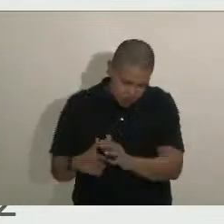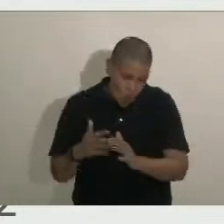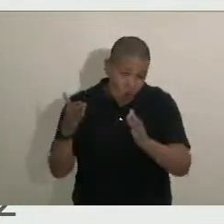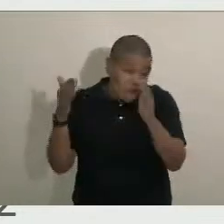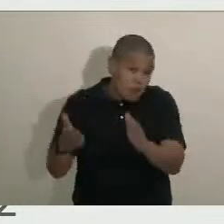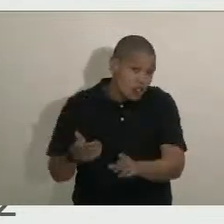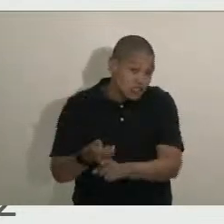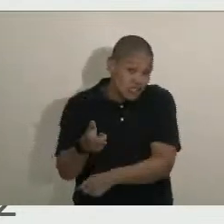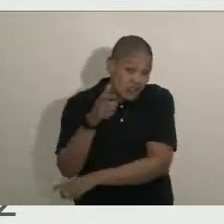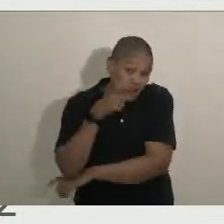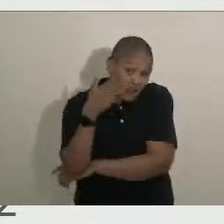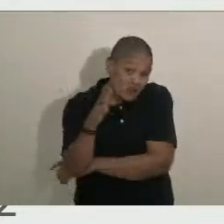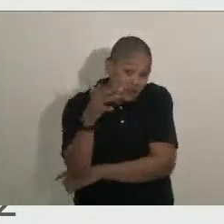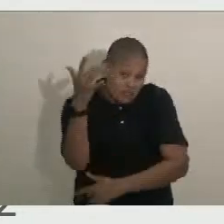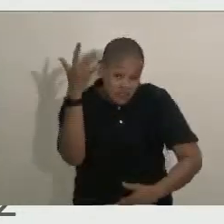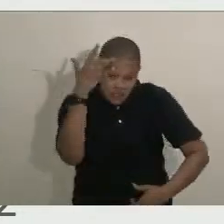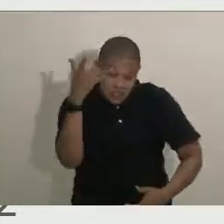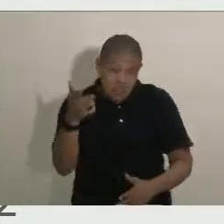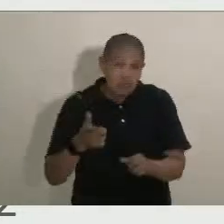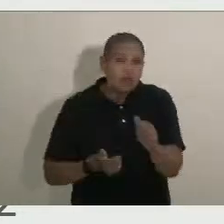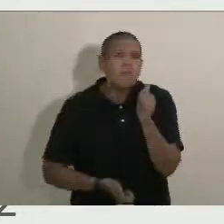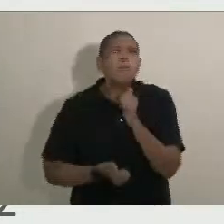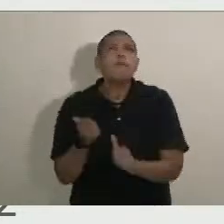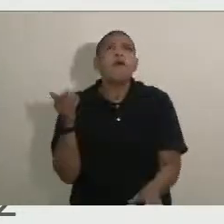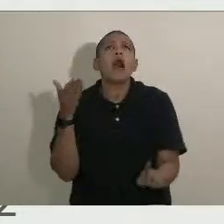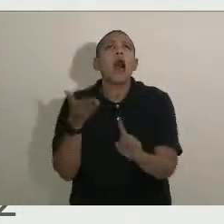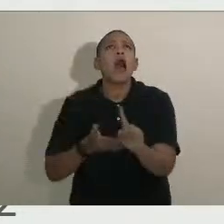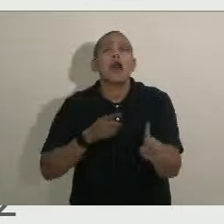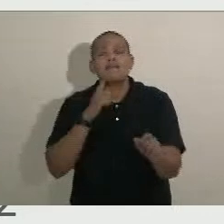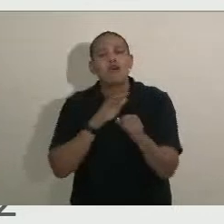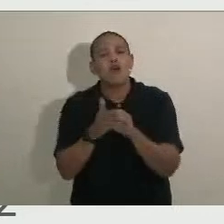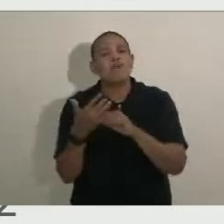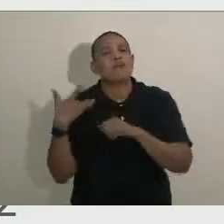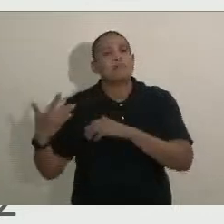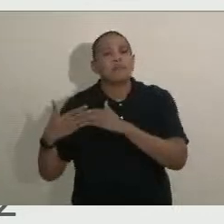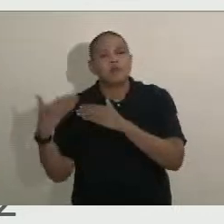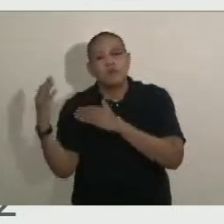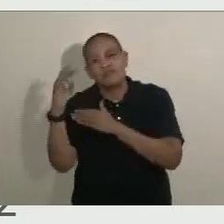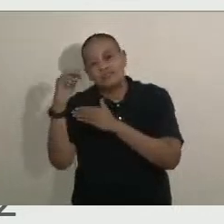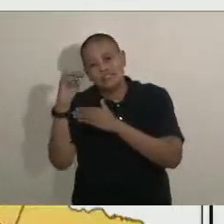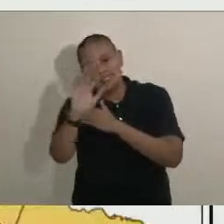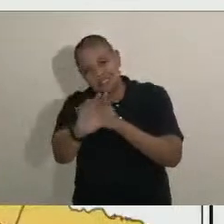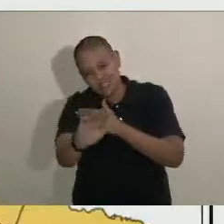that have been affected mostly for COVID are those that are over 60.